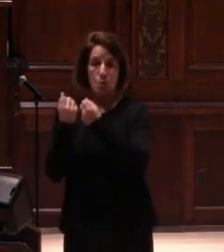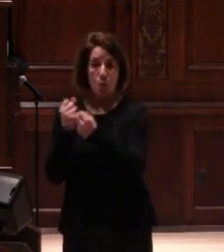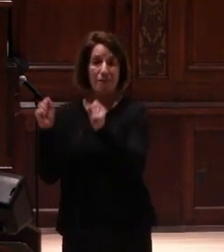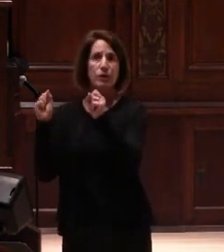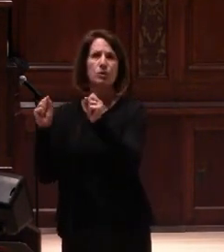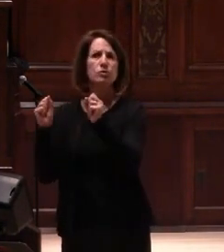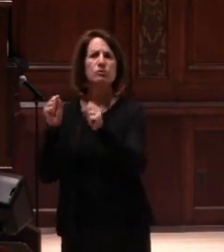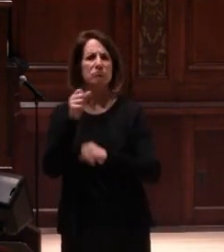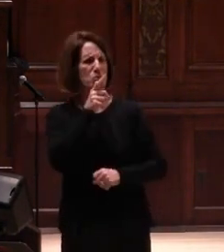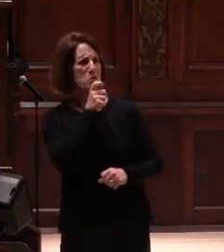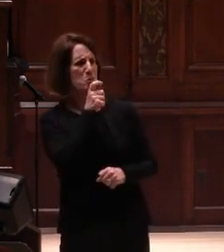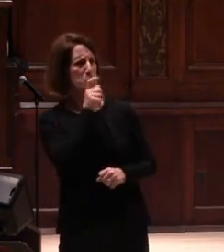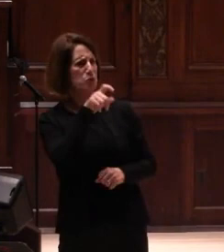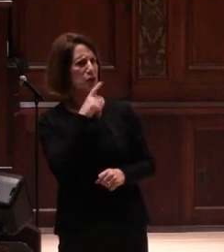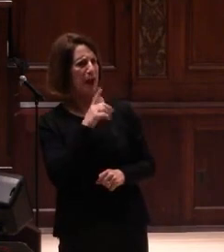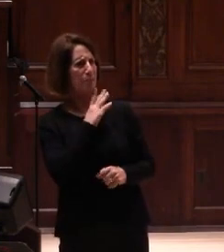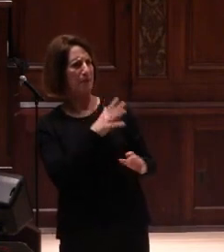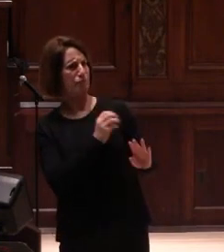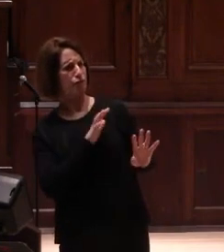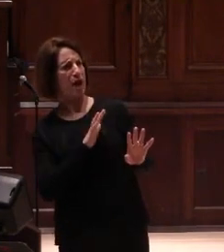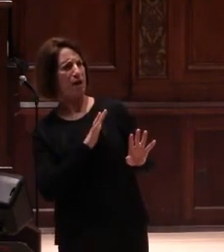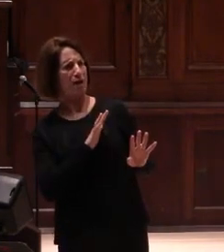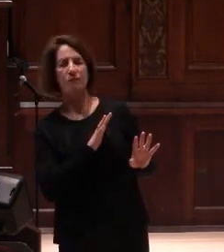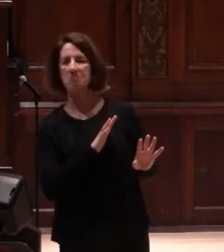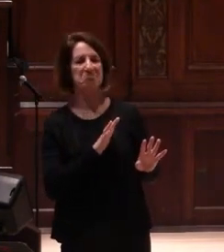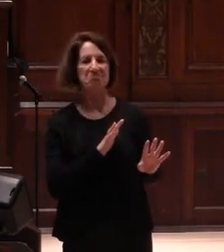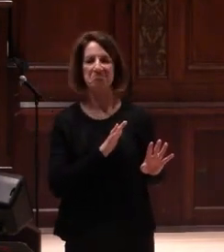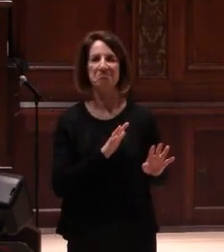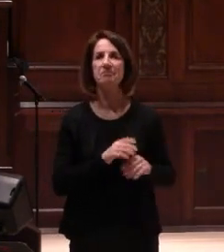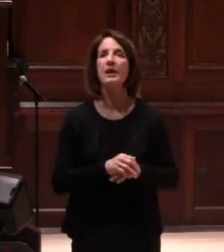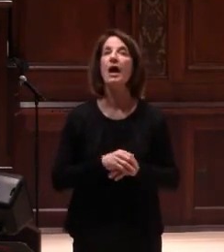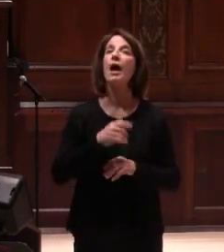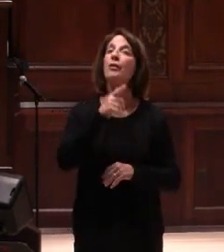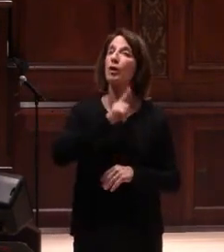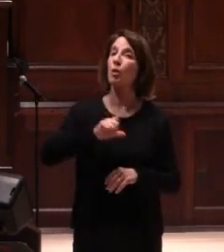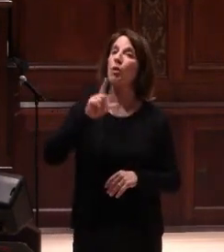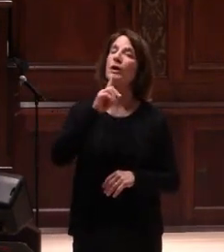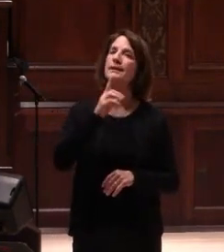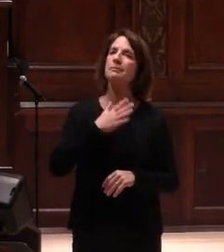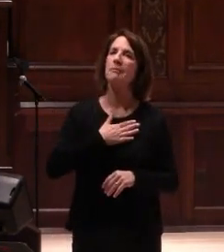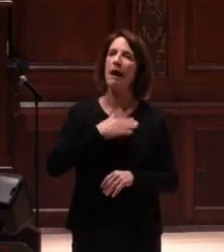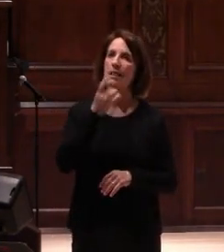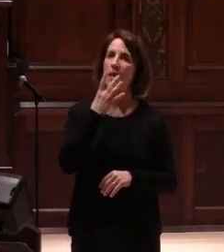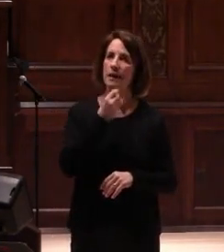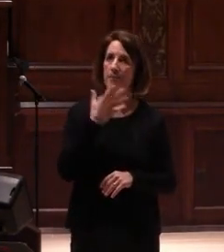afraid? The Lord is my light and my salvation.